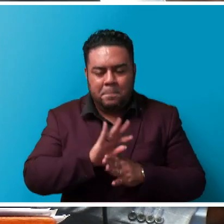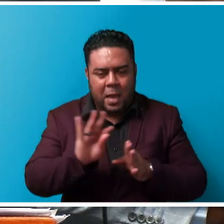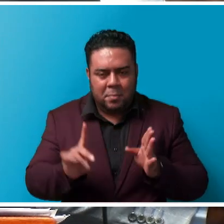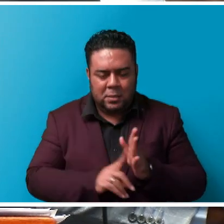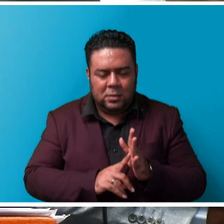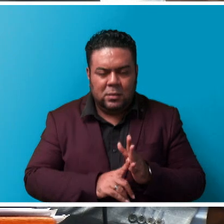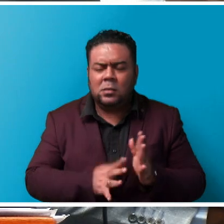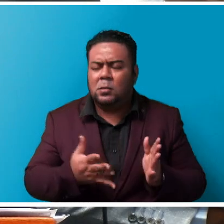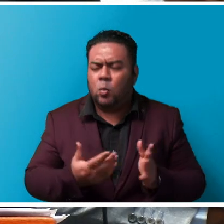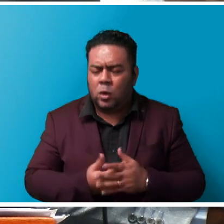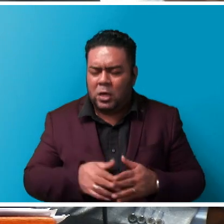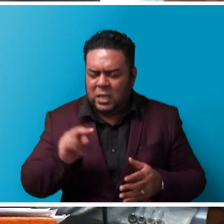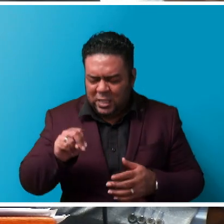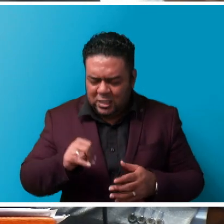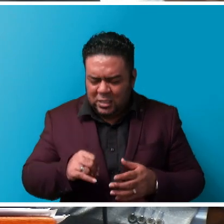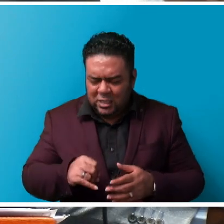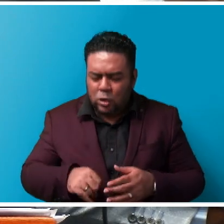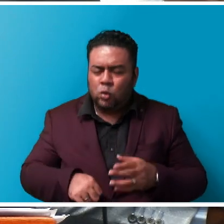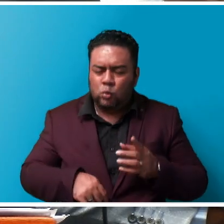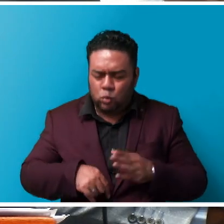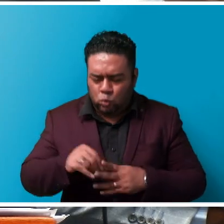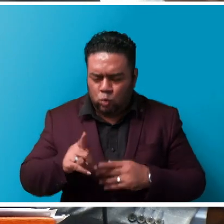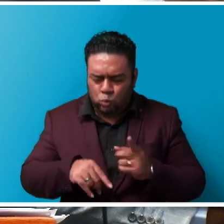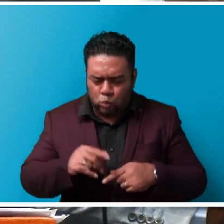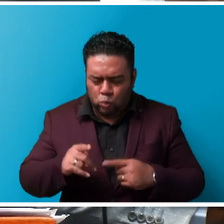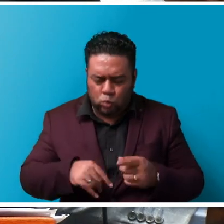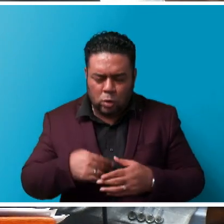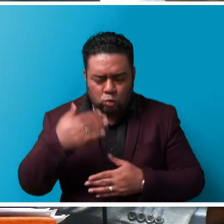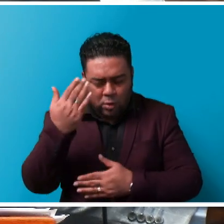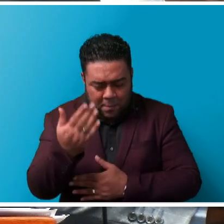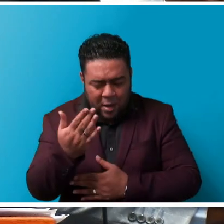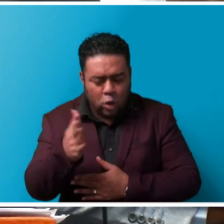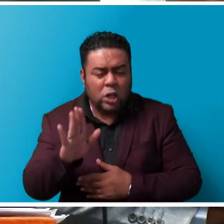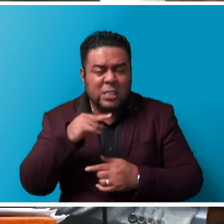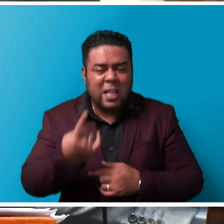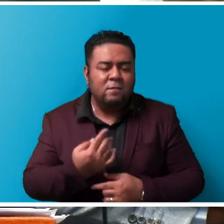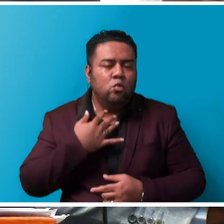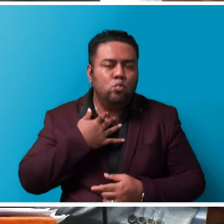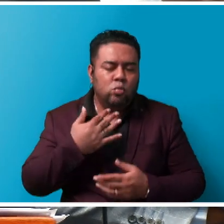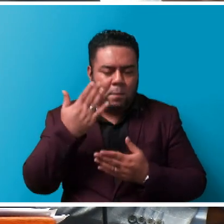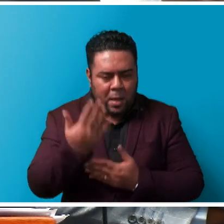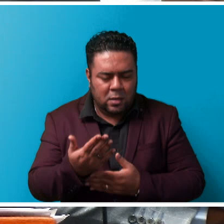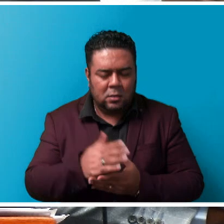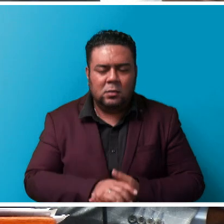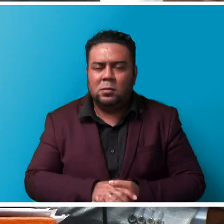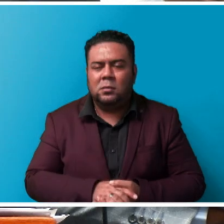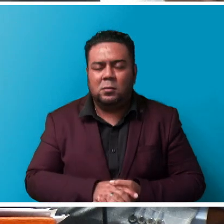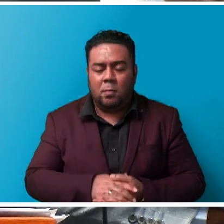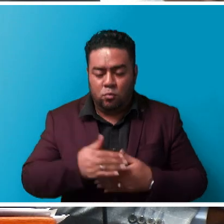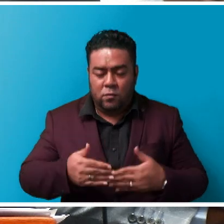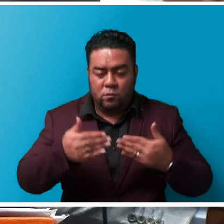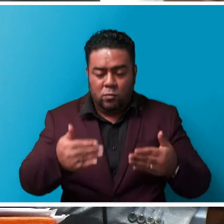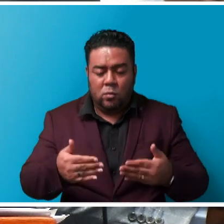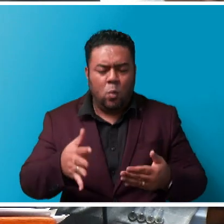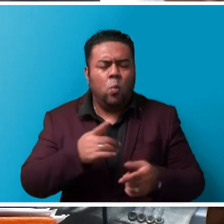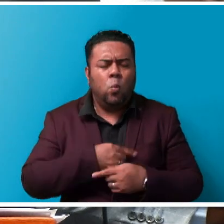government needs to rebuild in order not to rely and to be self-reliant moving forward. The